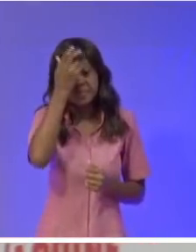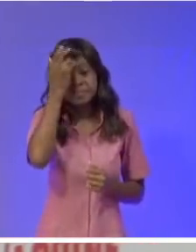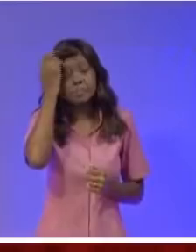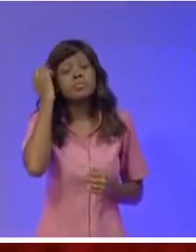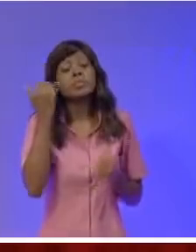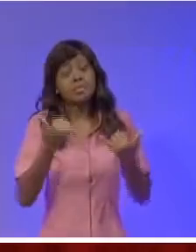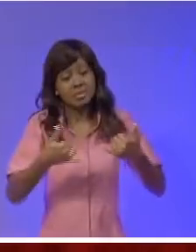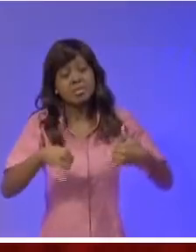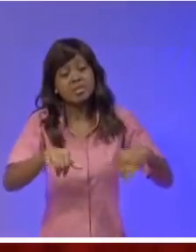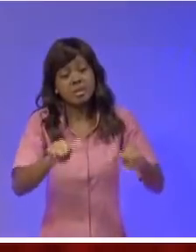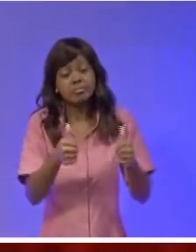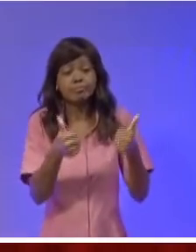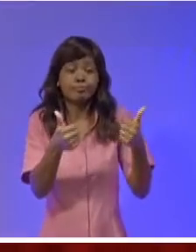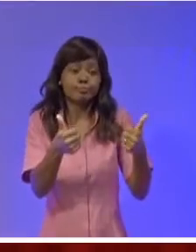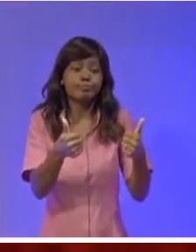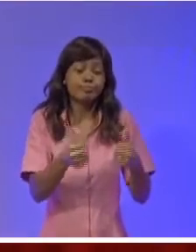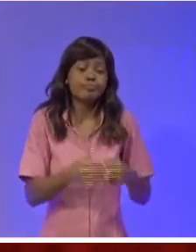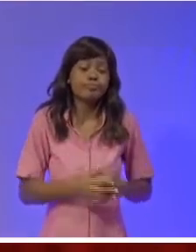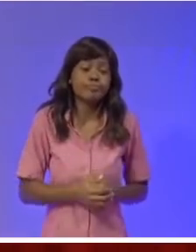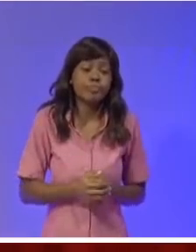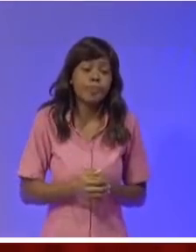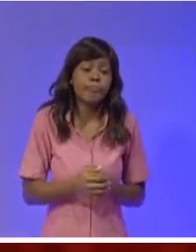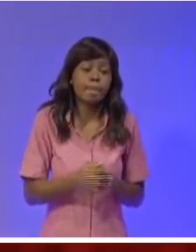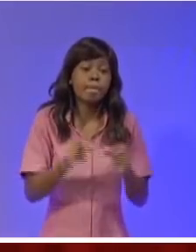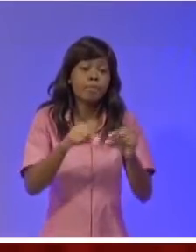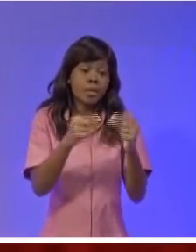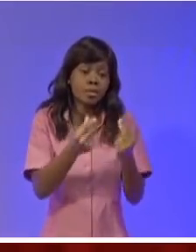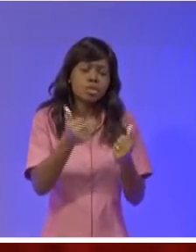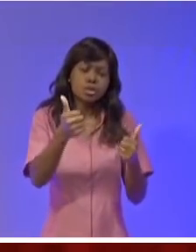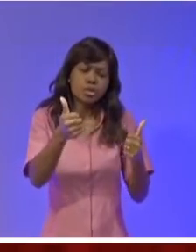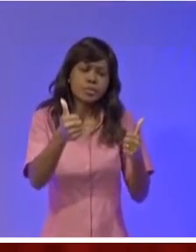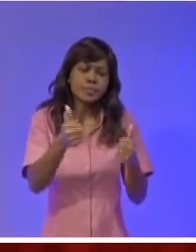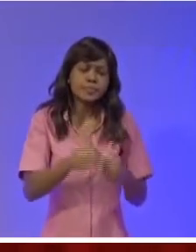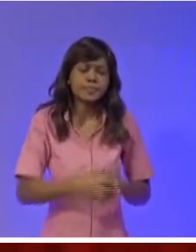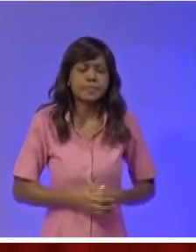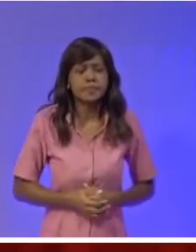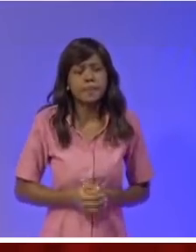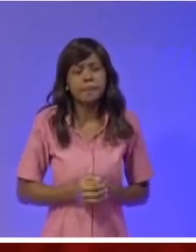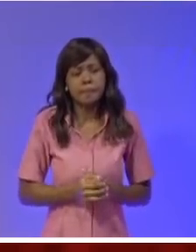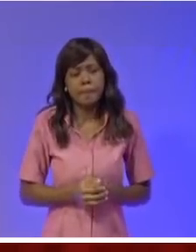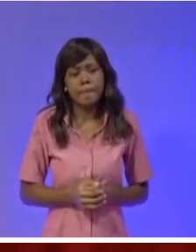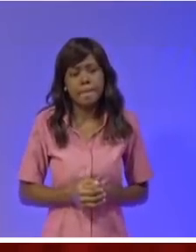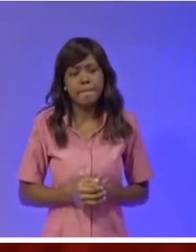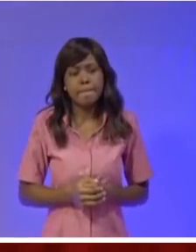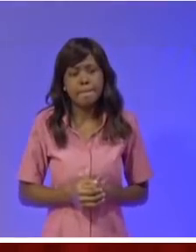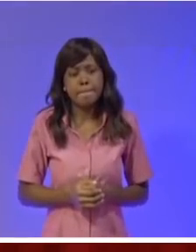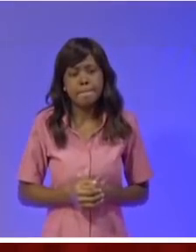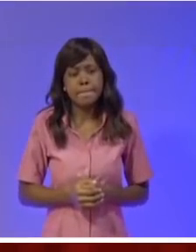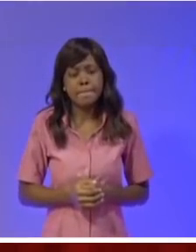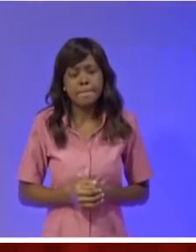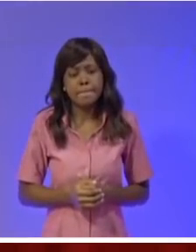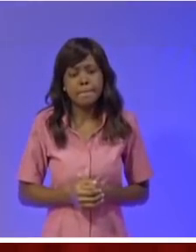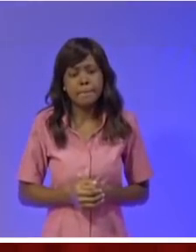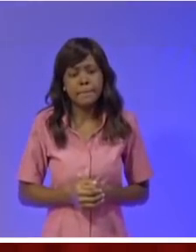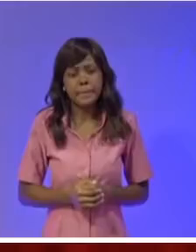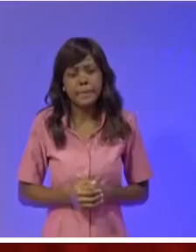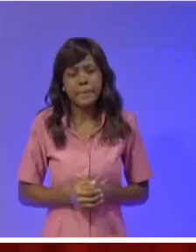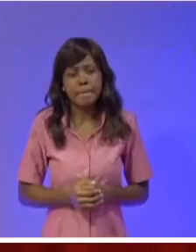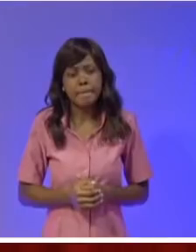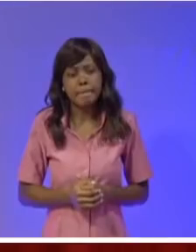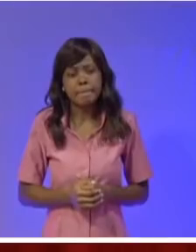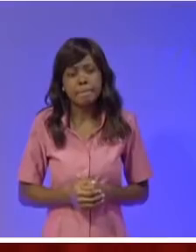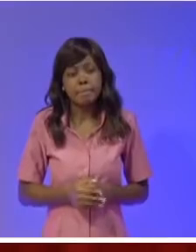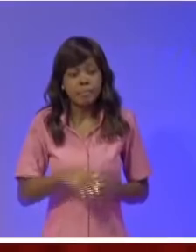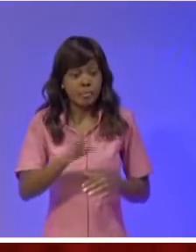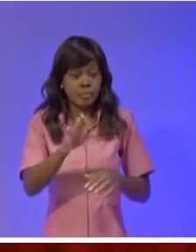you. Second question. Please provide an update on the health of the patients who are being monitored for